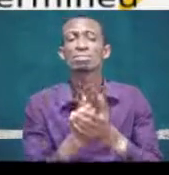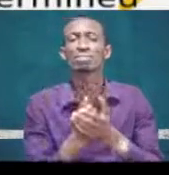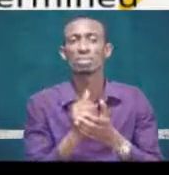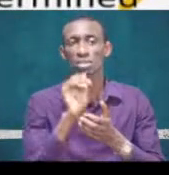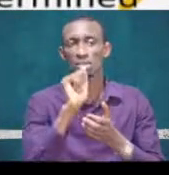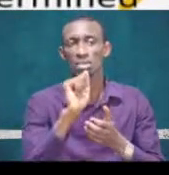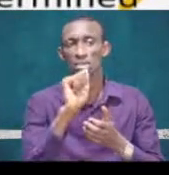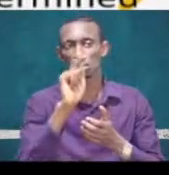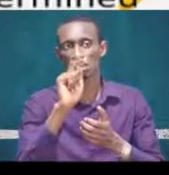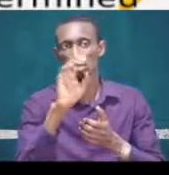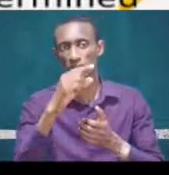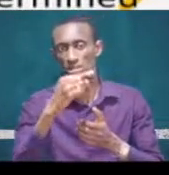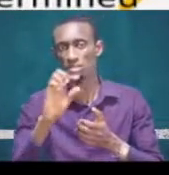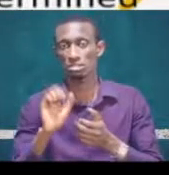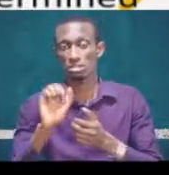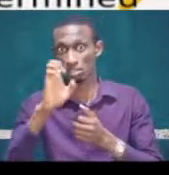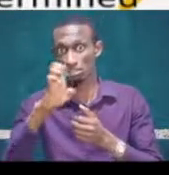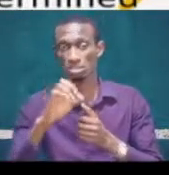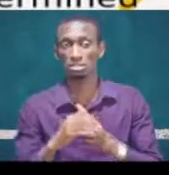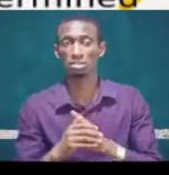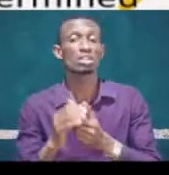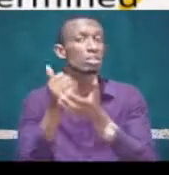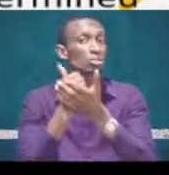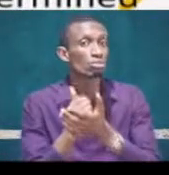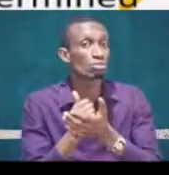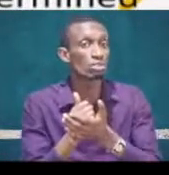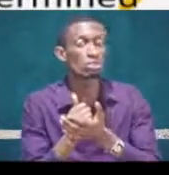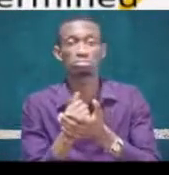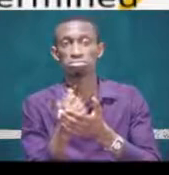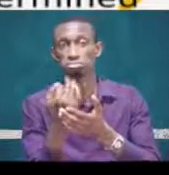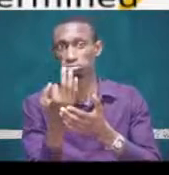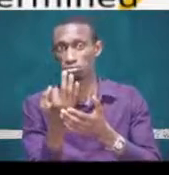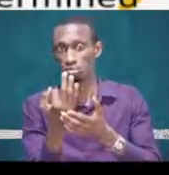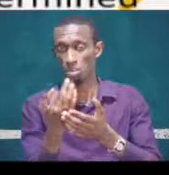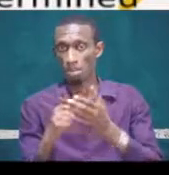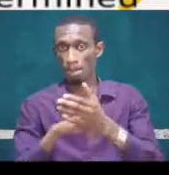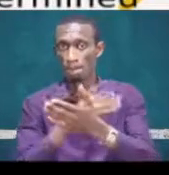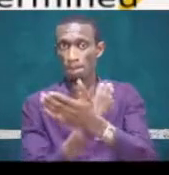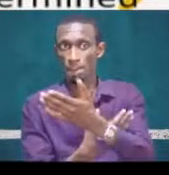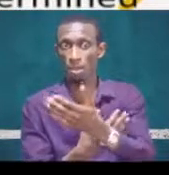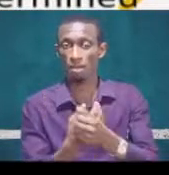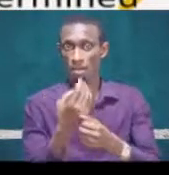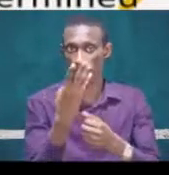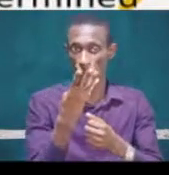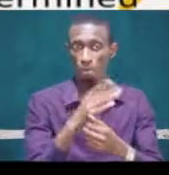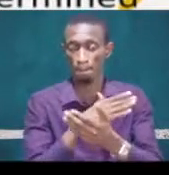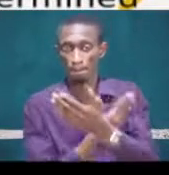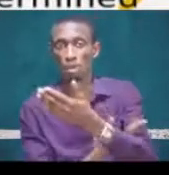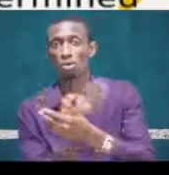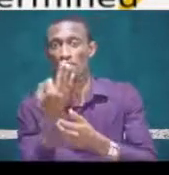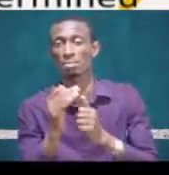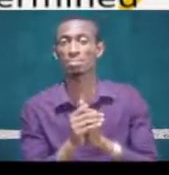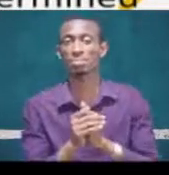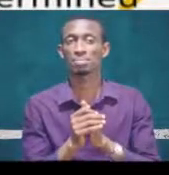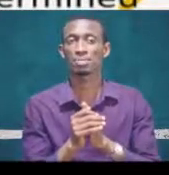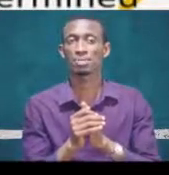to make a recombination 3 times, making it to the power 4 to the power 3, in which case we can